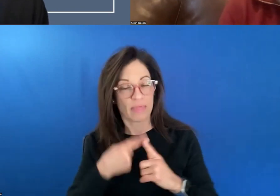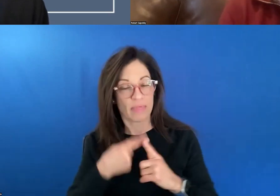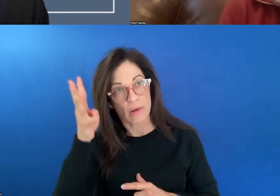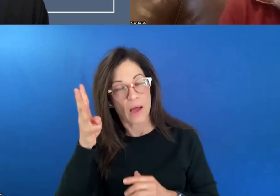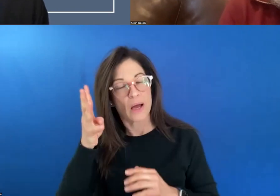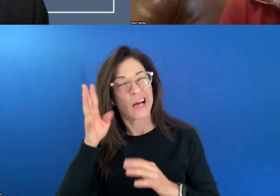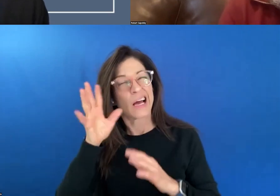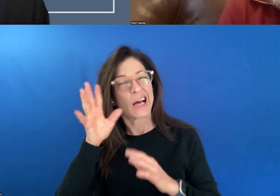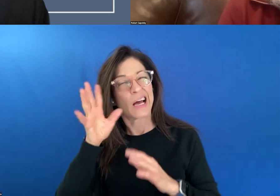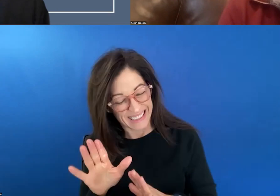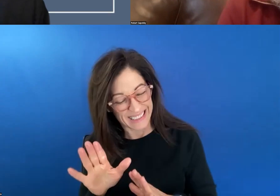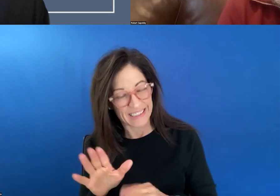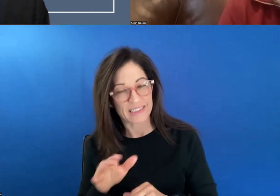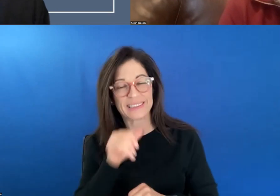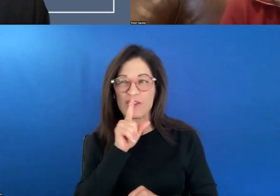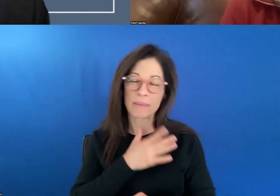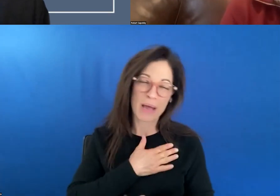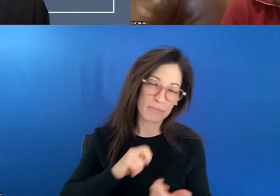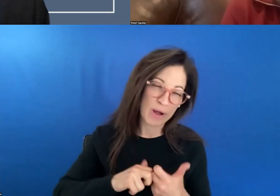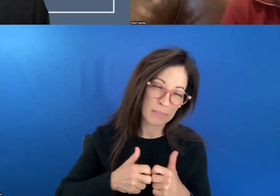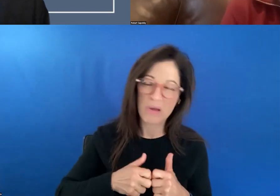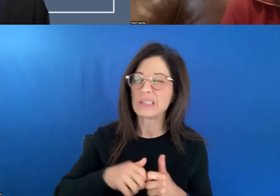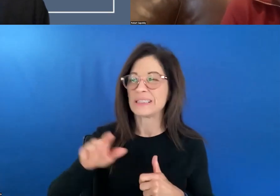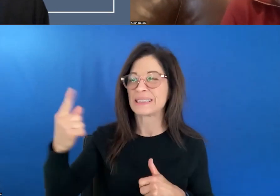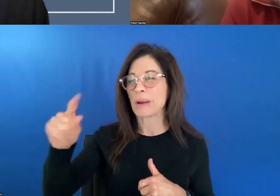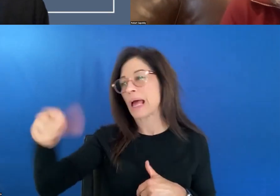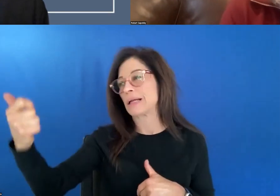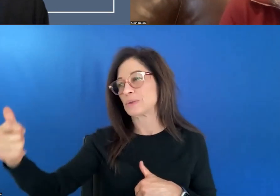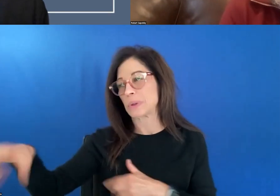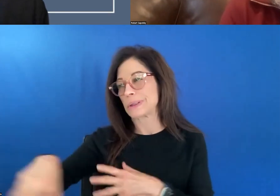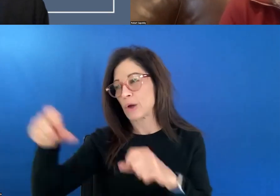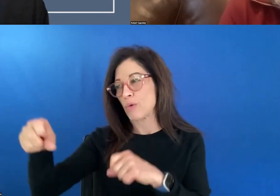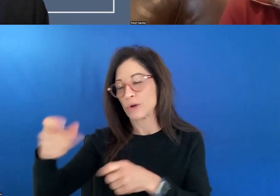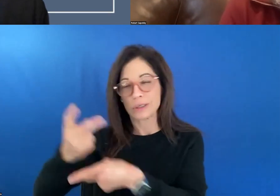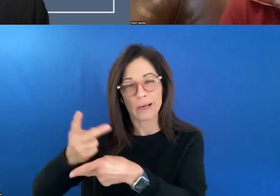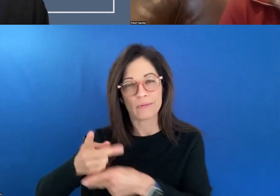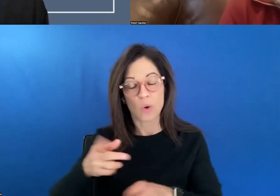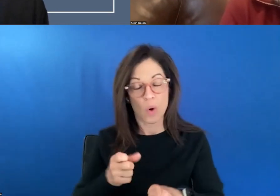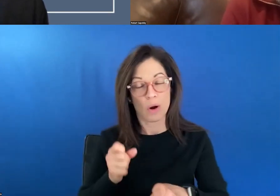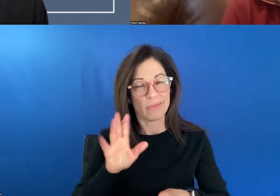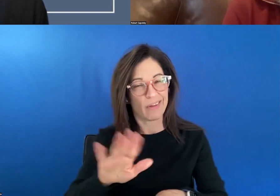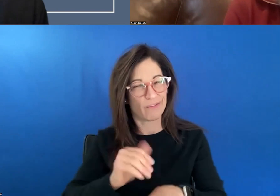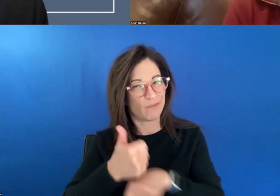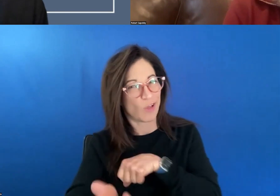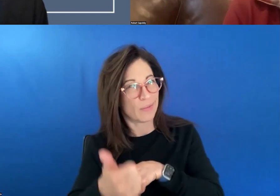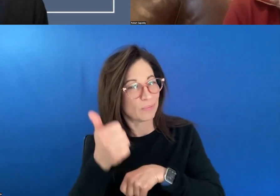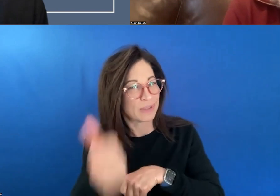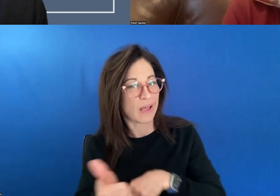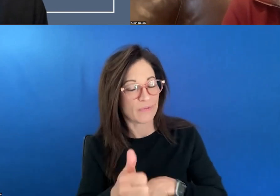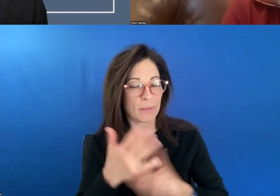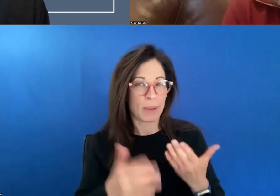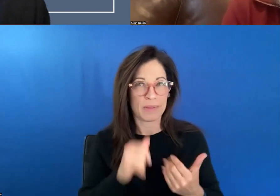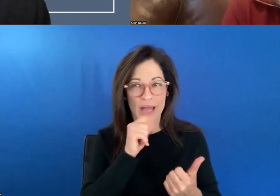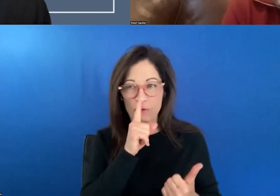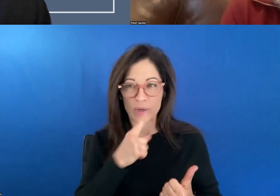not really my problem, or somebody else is going to take care of it, or, they really brought it on themselves, or maybe they're really not as much of an us